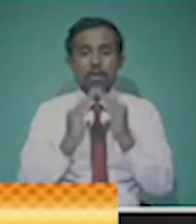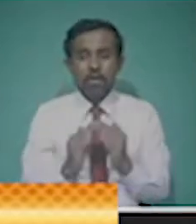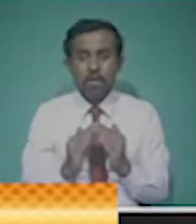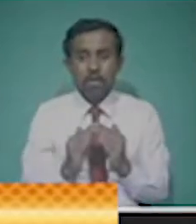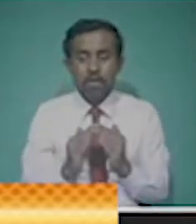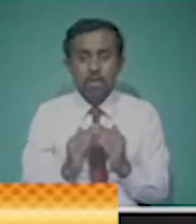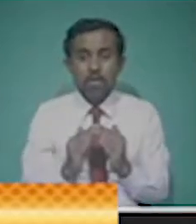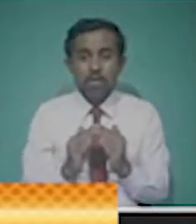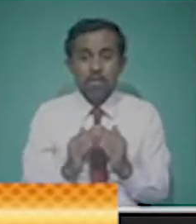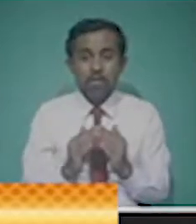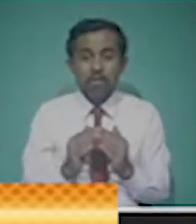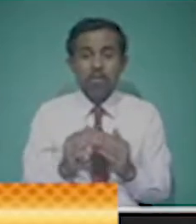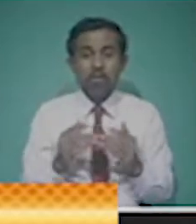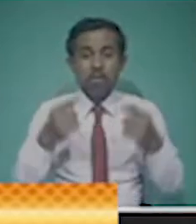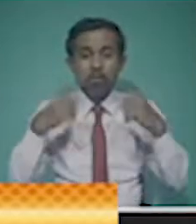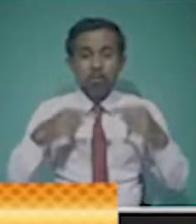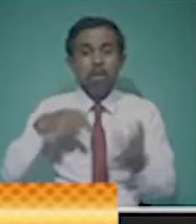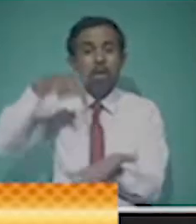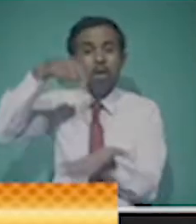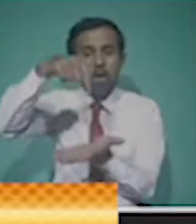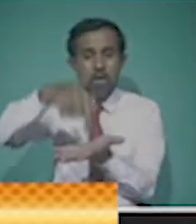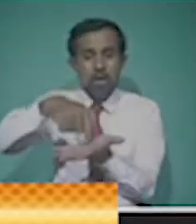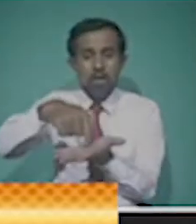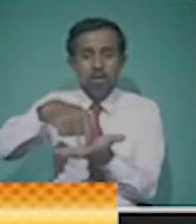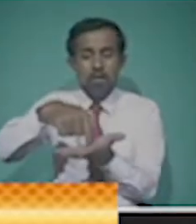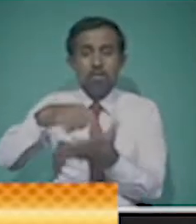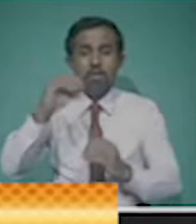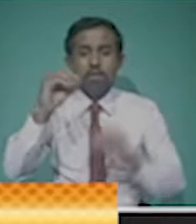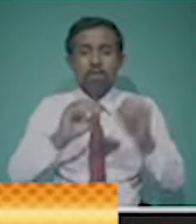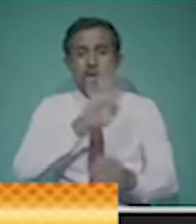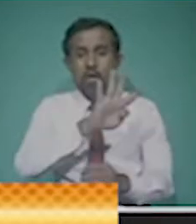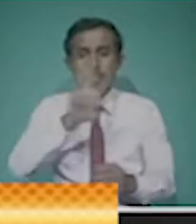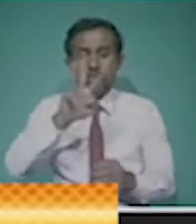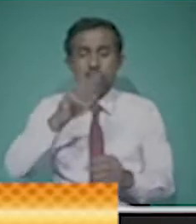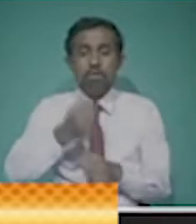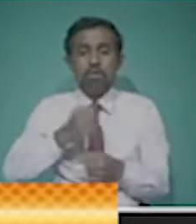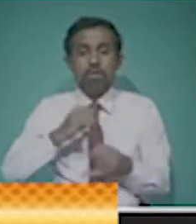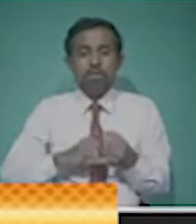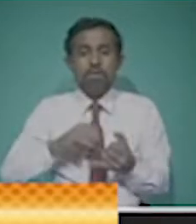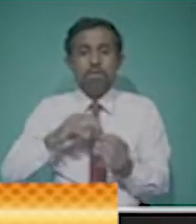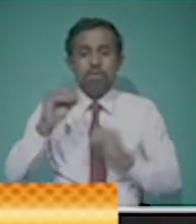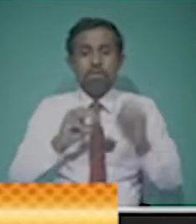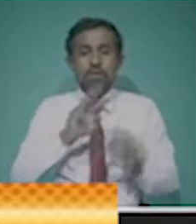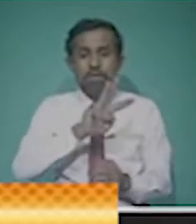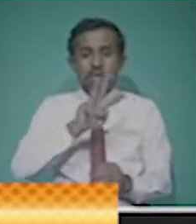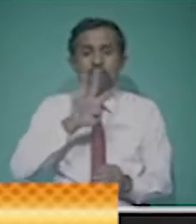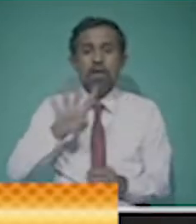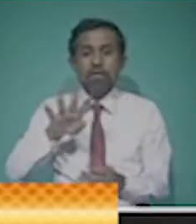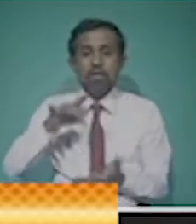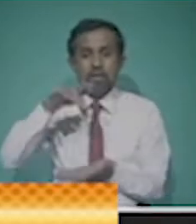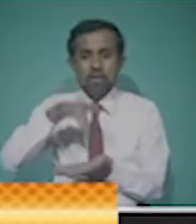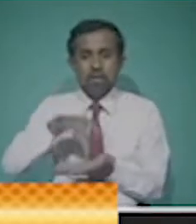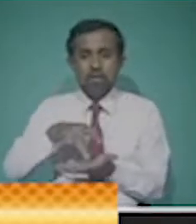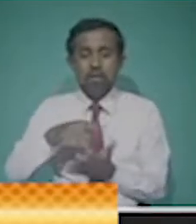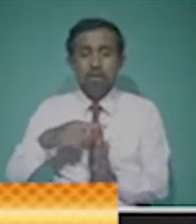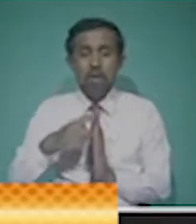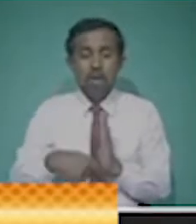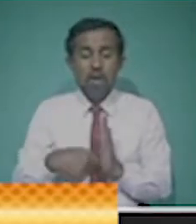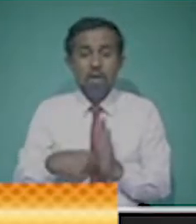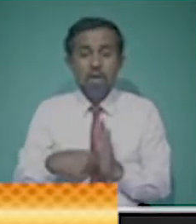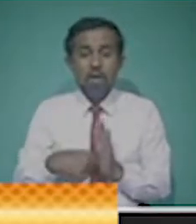government social safety mechanisms do not adequately cover the plantations sector, leaving them at the mercy of the private